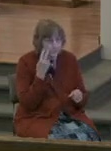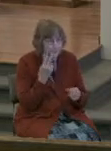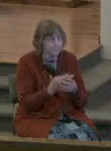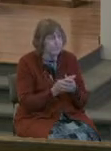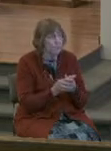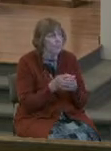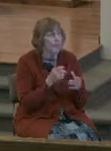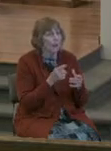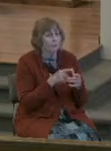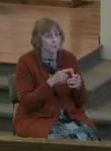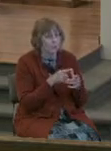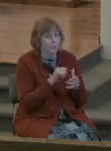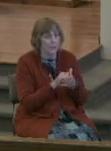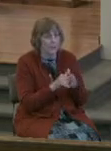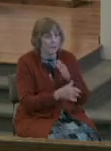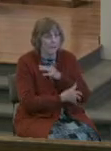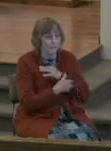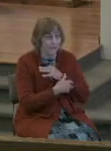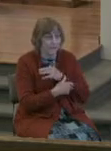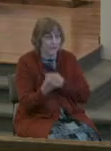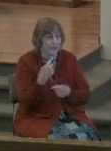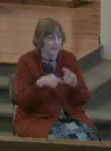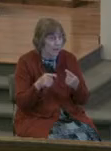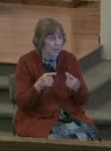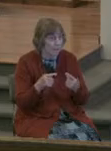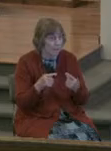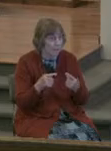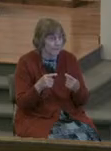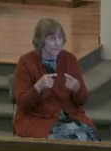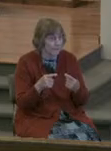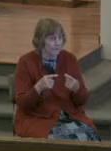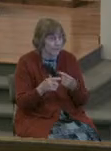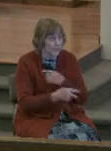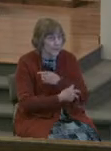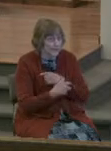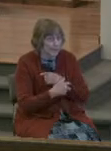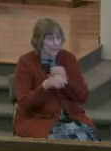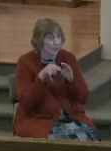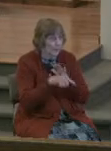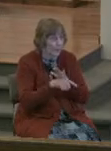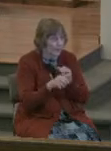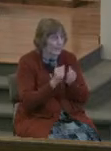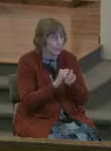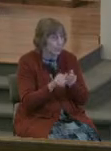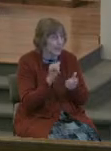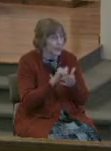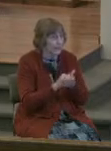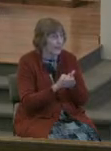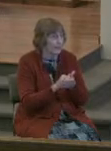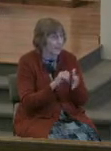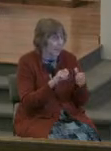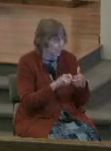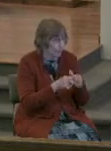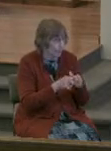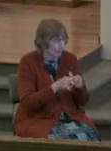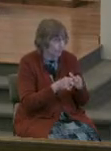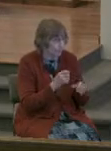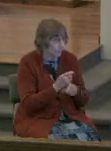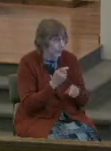And the first is that the thief has come to steal and kill and to destroy. And so that's a problem, wouldn't you all